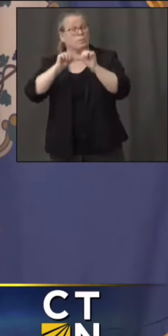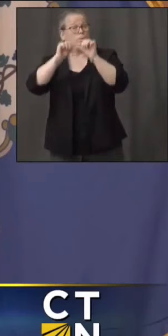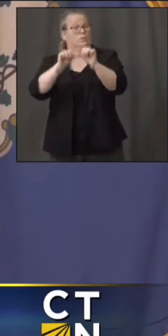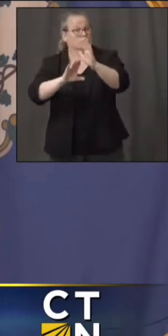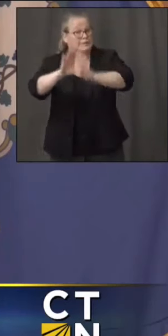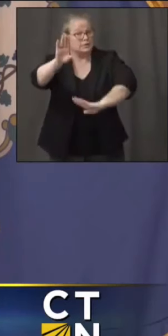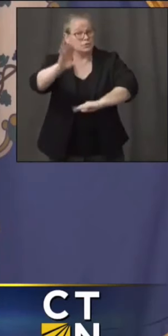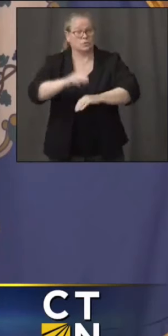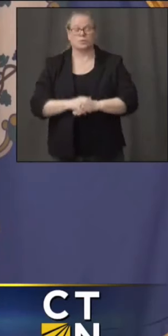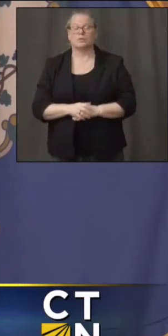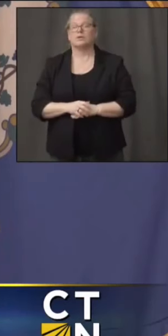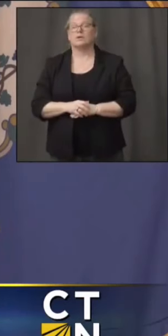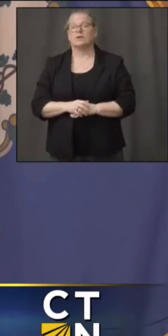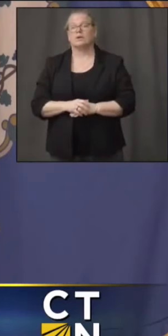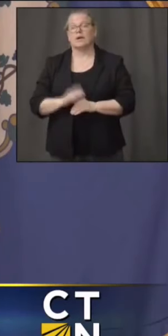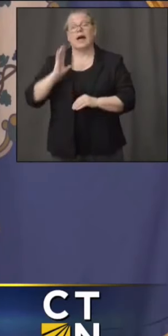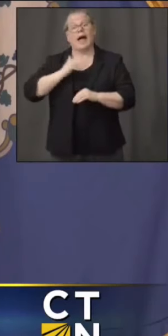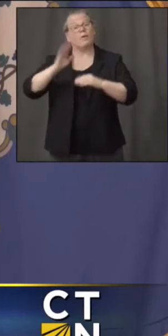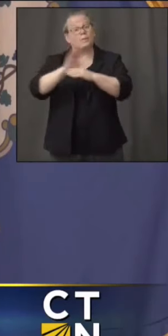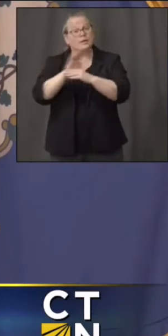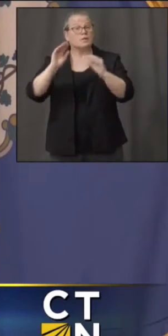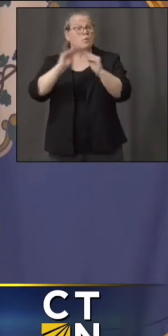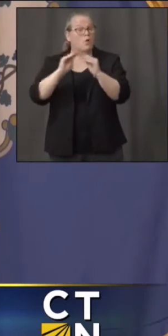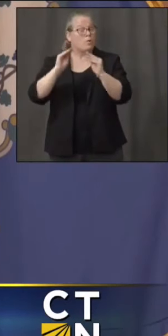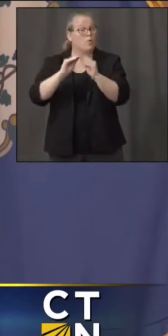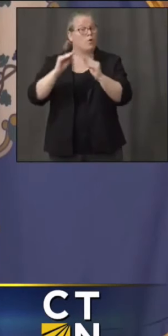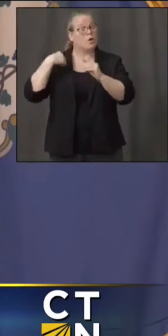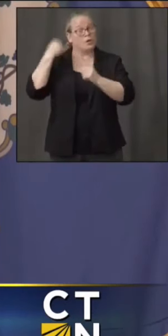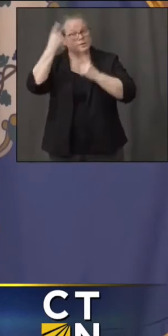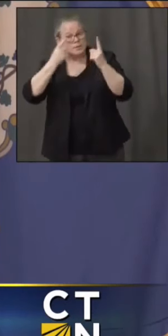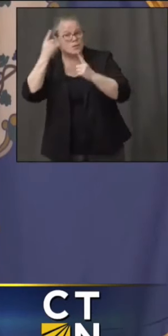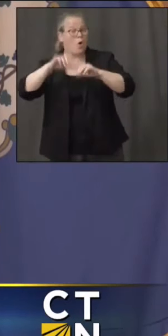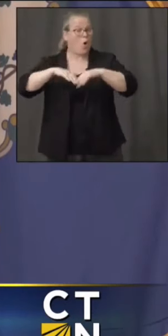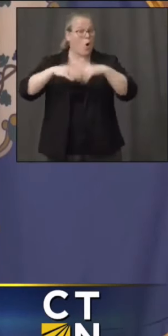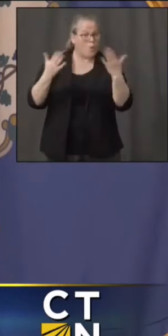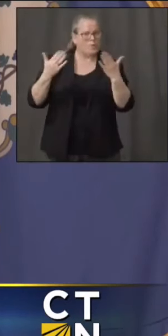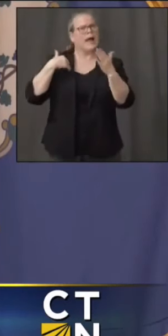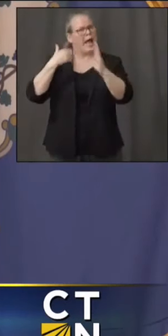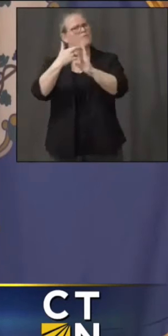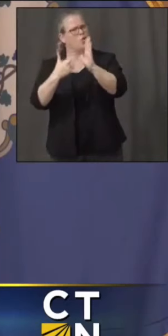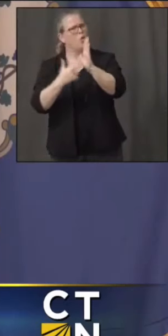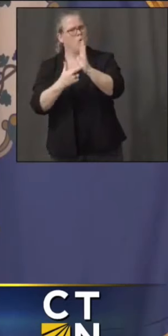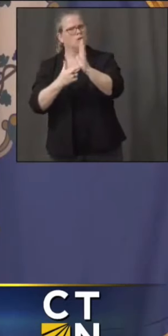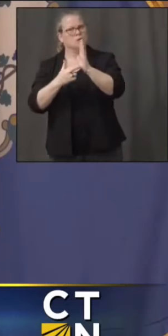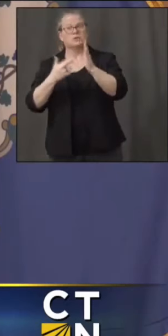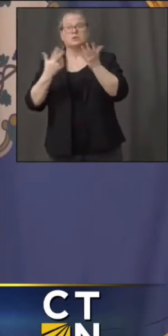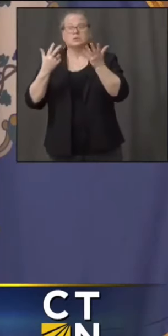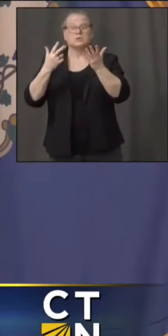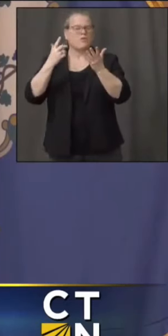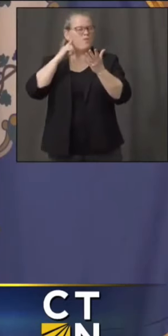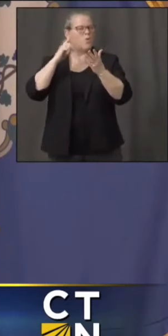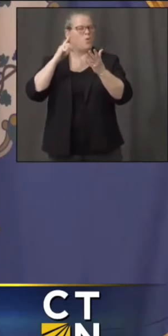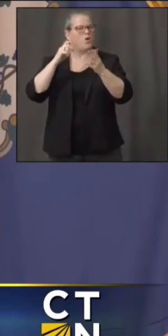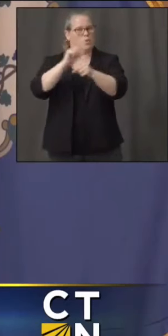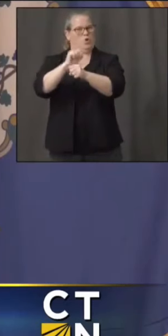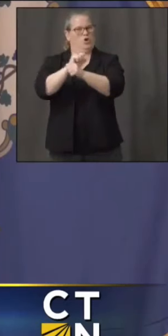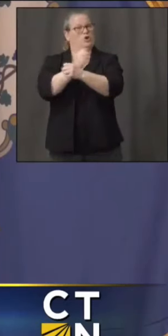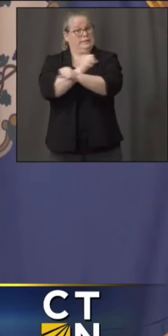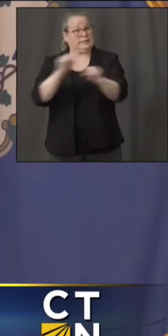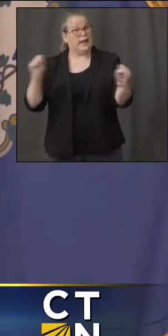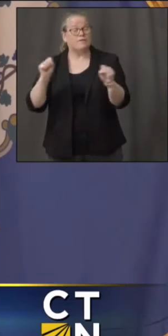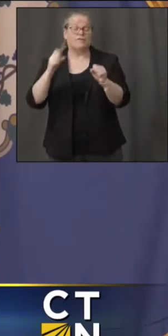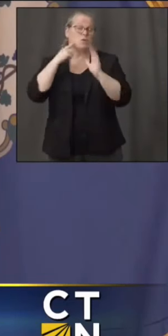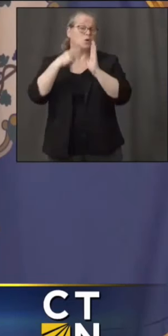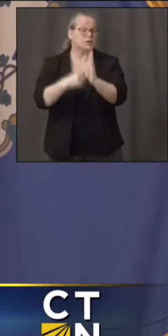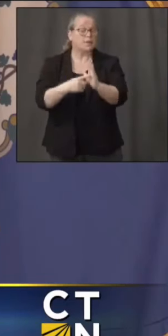reopening more and more of our businesses, we've got some safe workplace rules. That includes wearing of the mask. And, you know, thanks